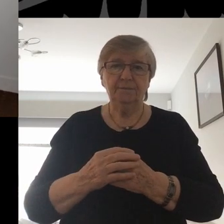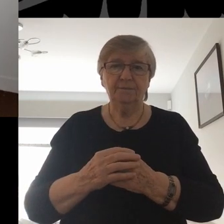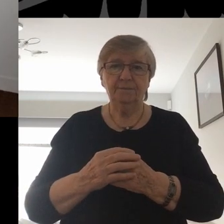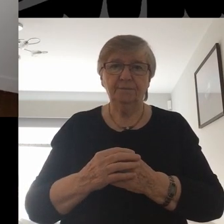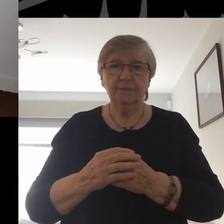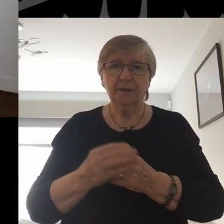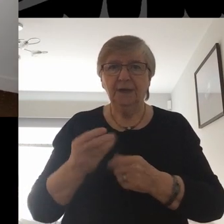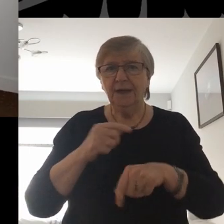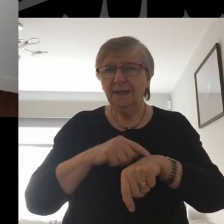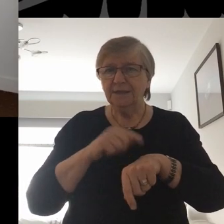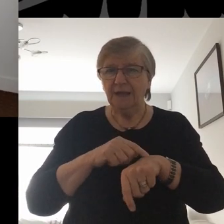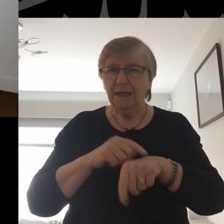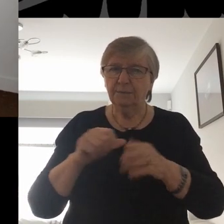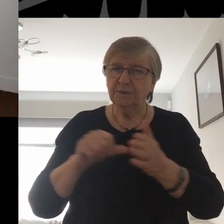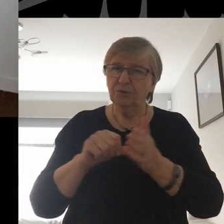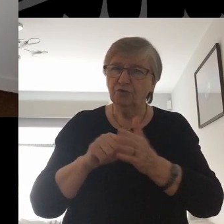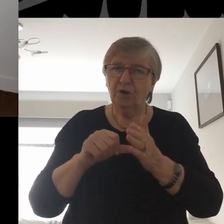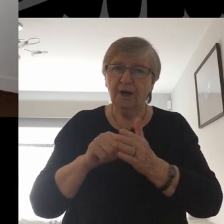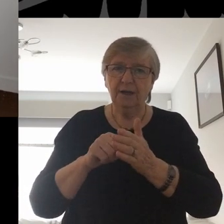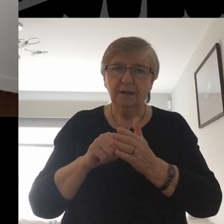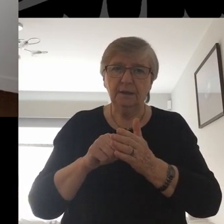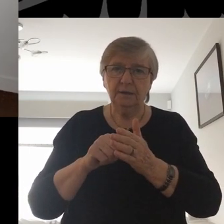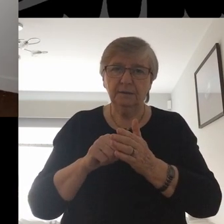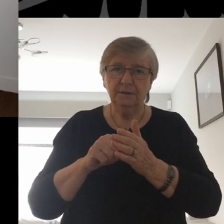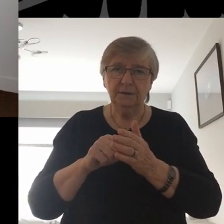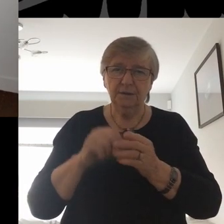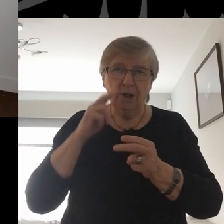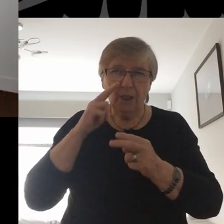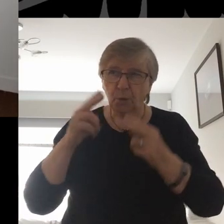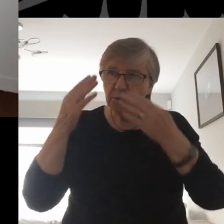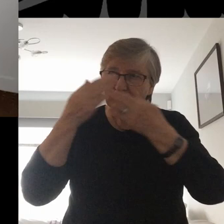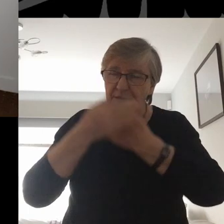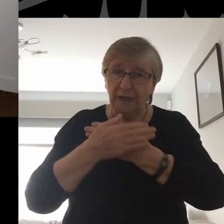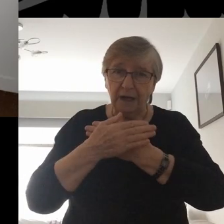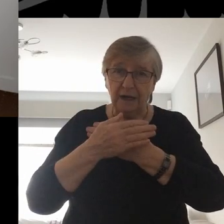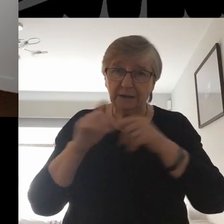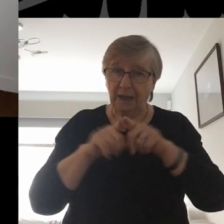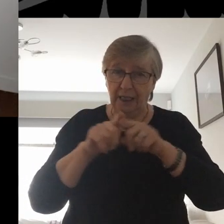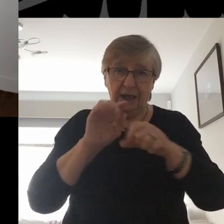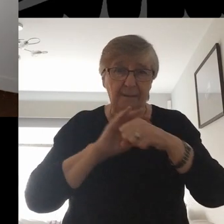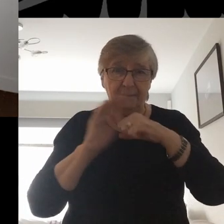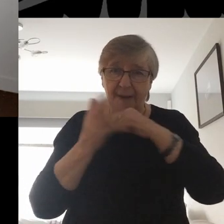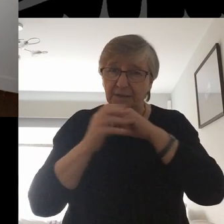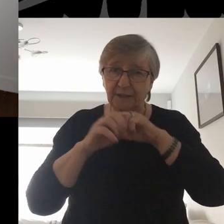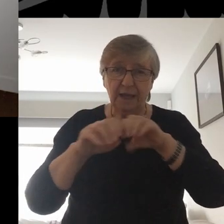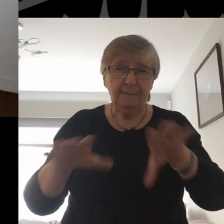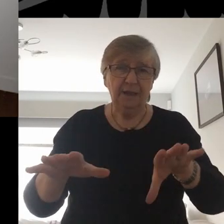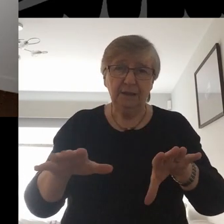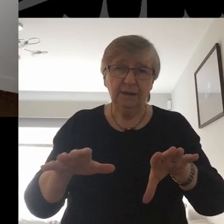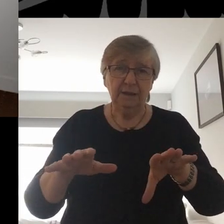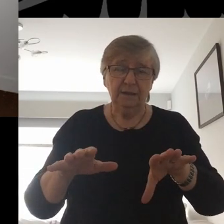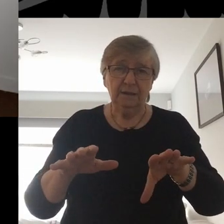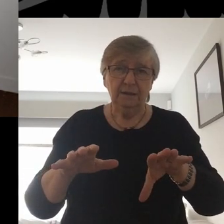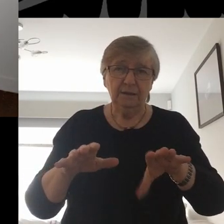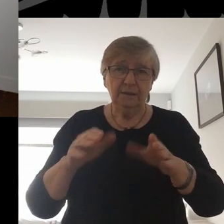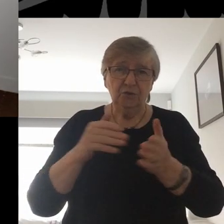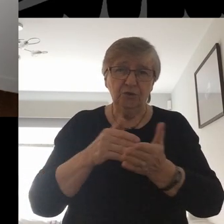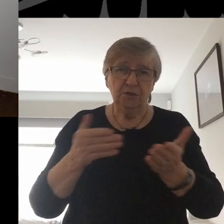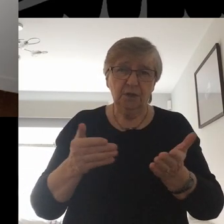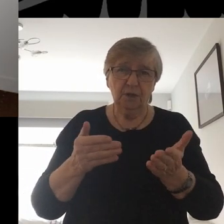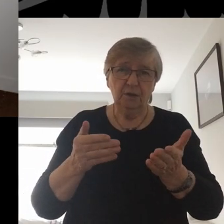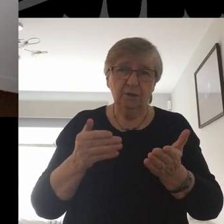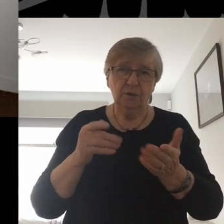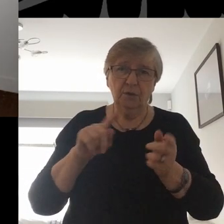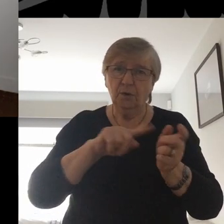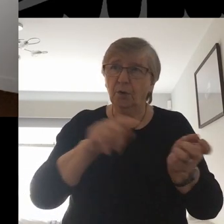In times of trial and darkness, times like this pandemic that we are in, Lord, We